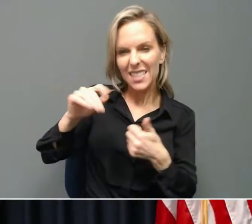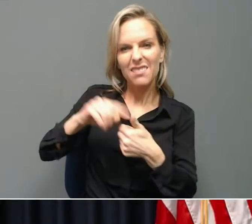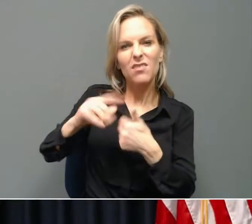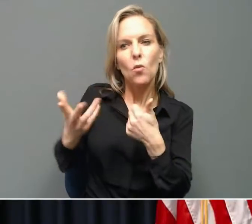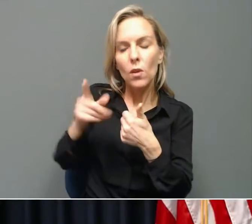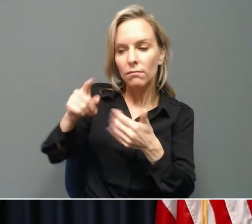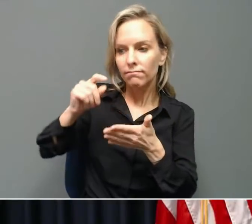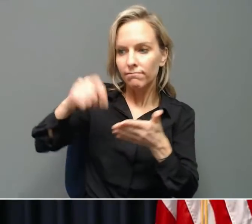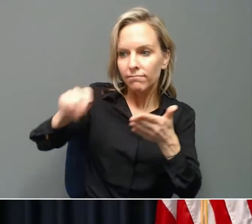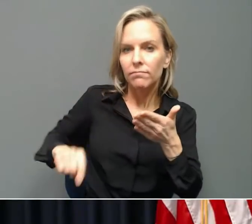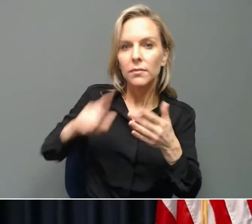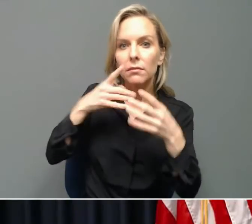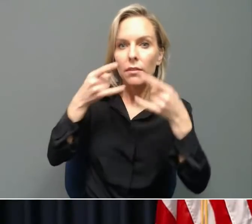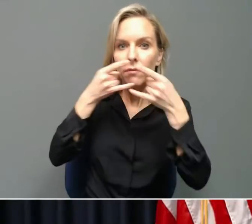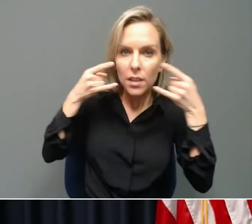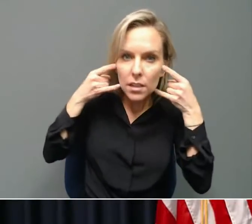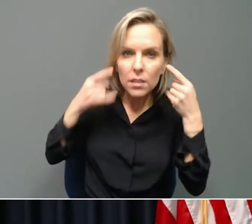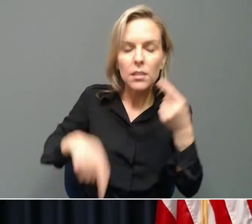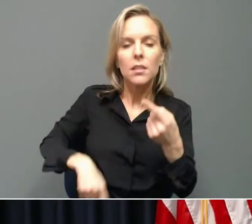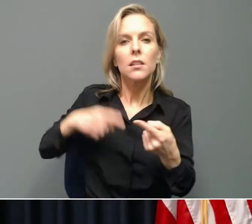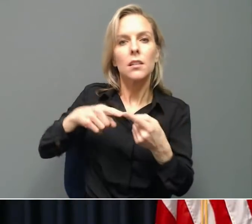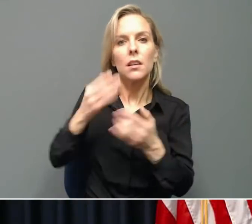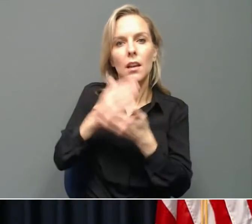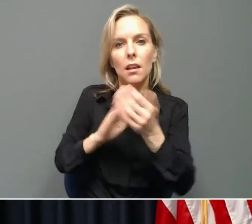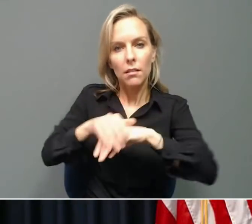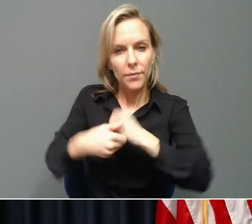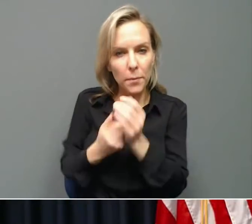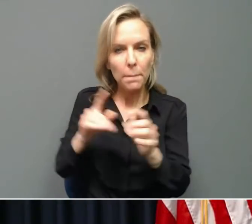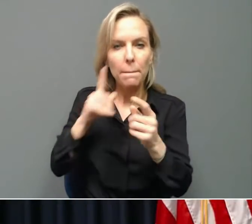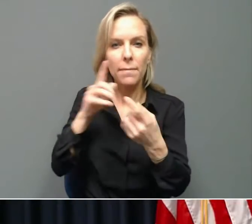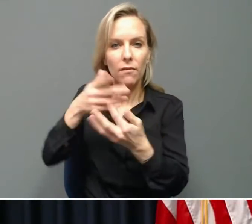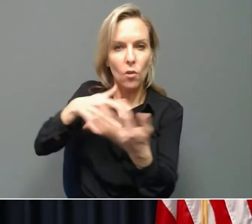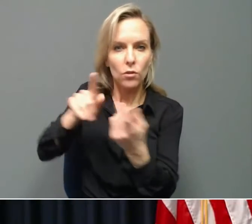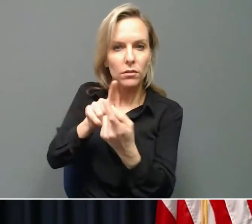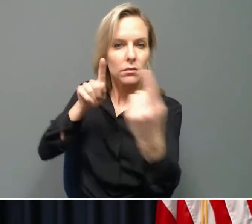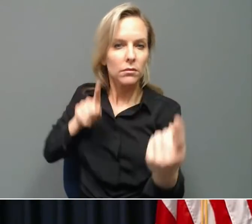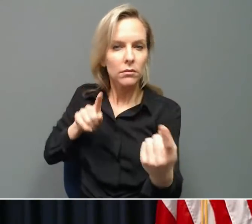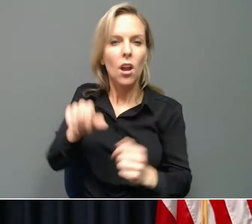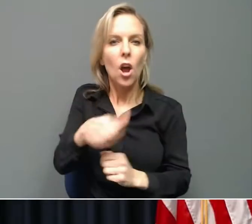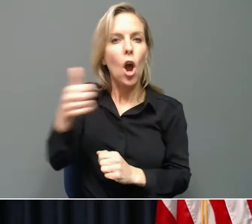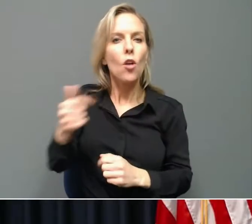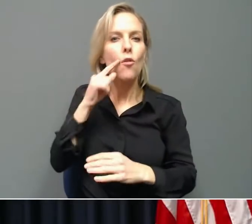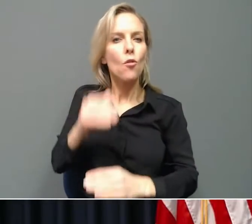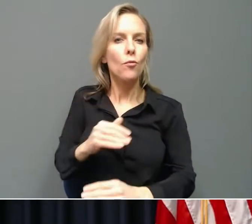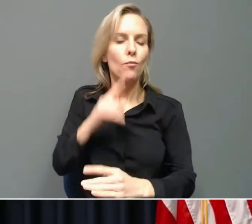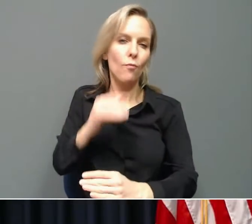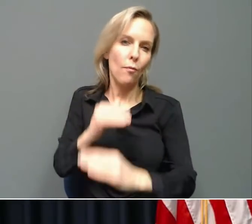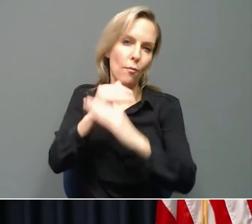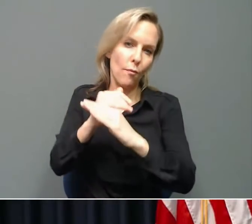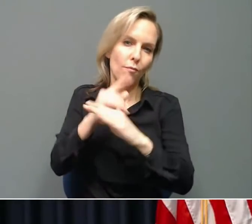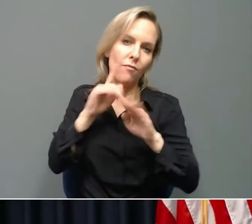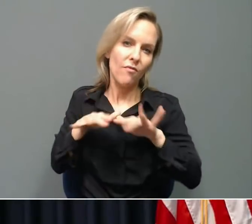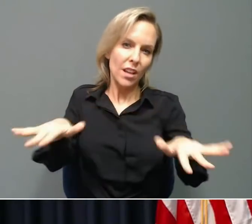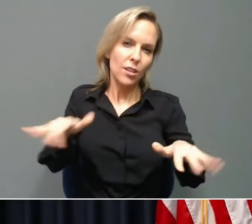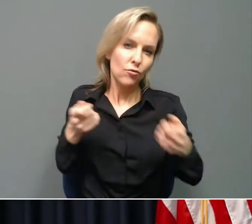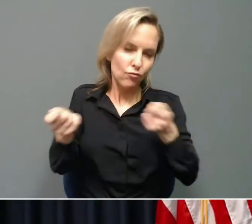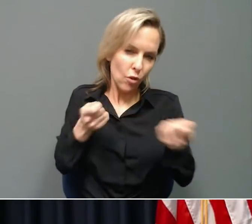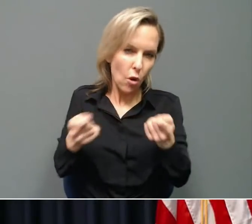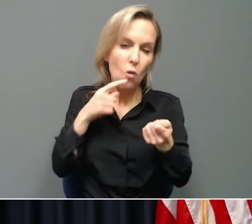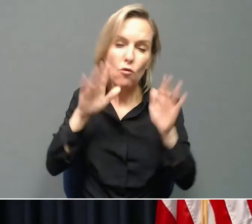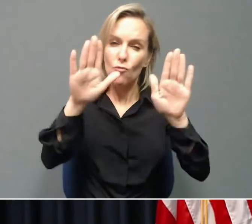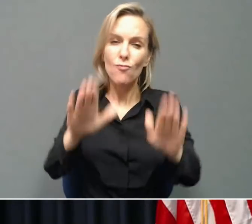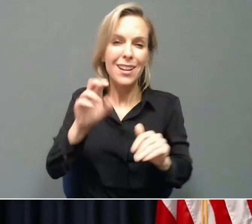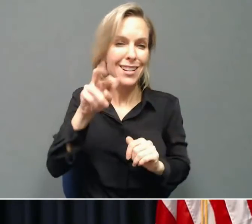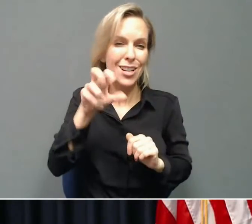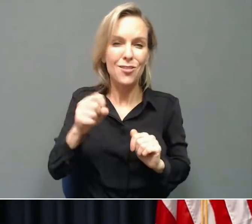face covering, social distancing, and other infection prevention controls. This is great news for Kentucky and our so many families that